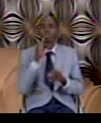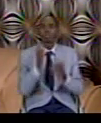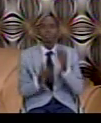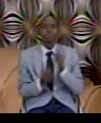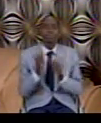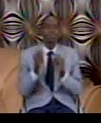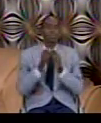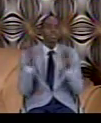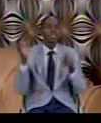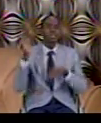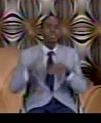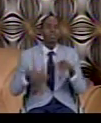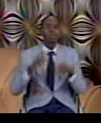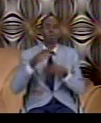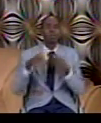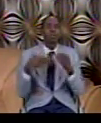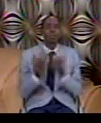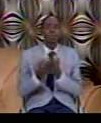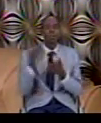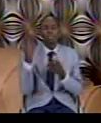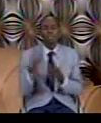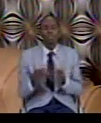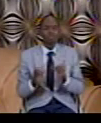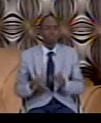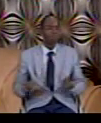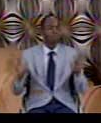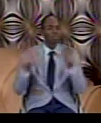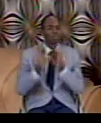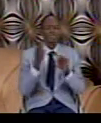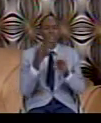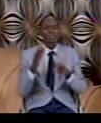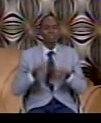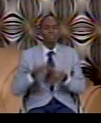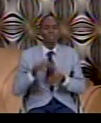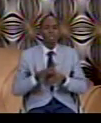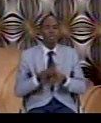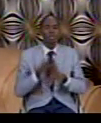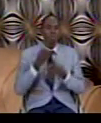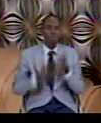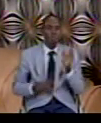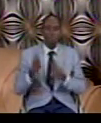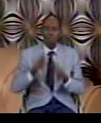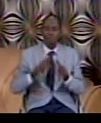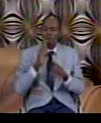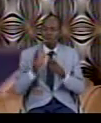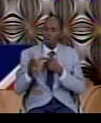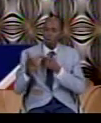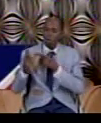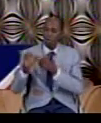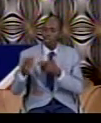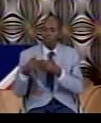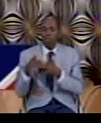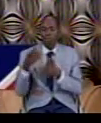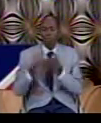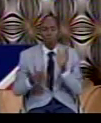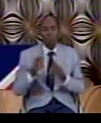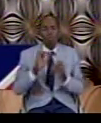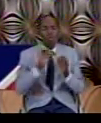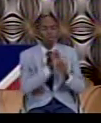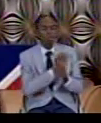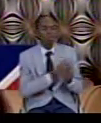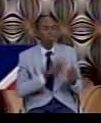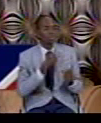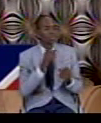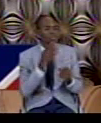the precious things on earth. What people are running after, what people appreciate, and what